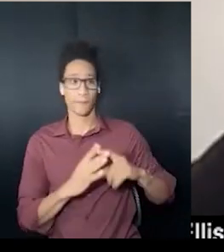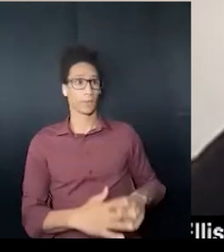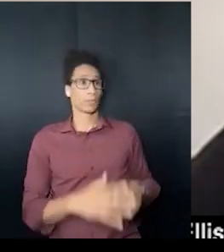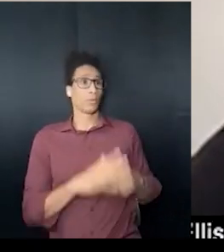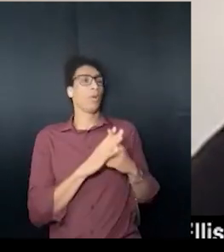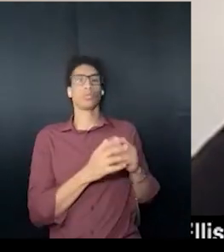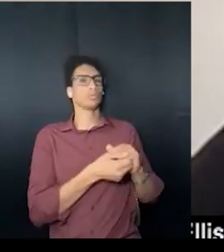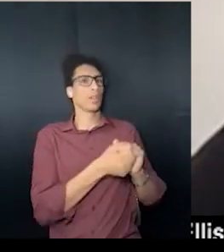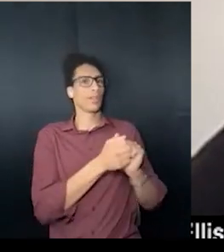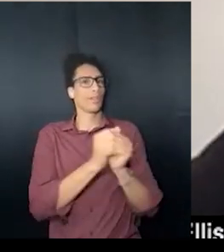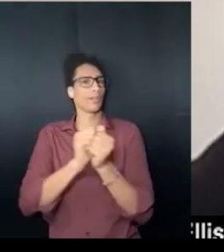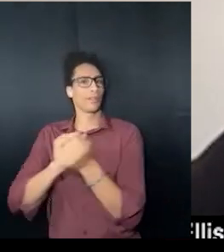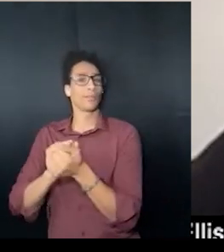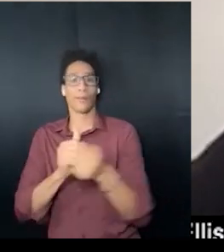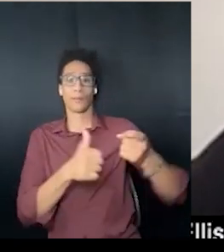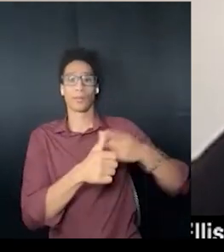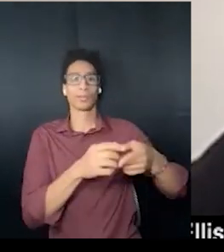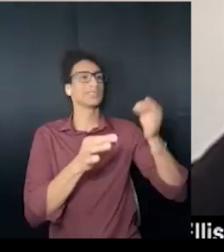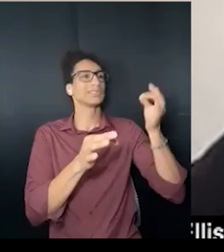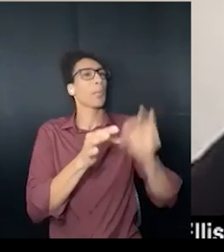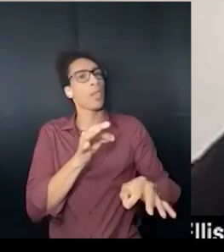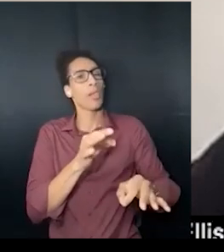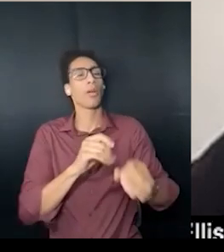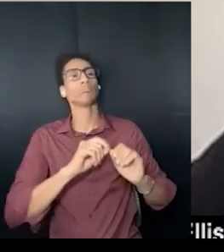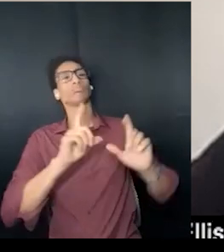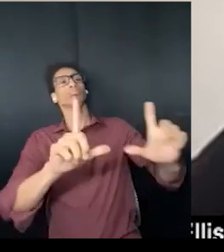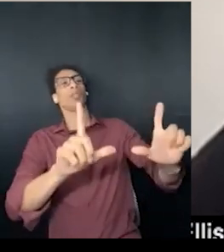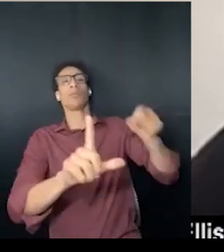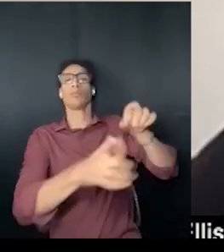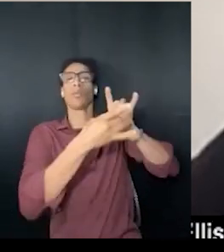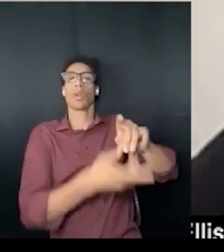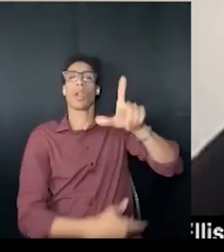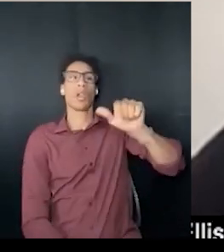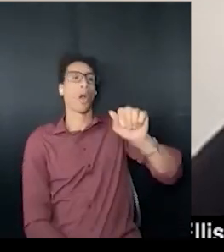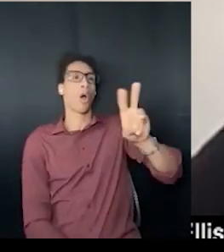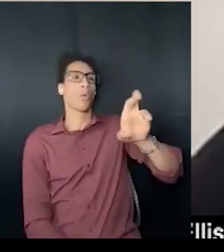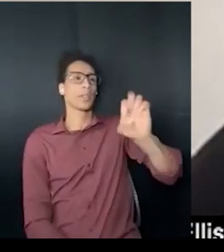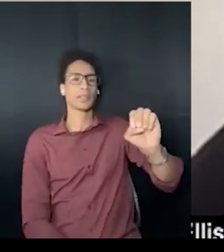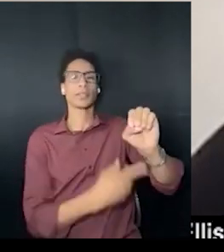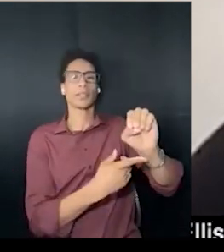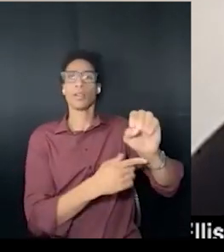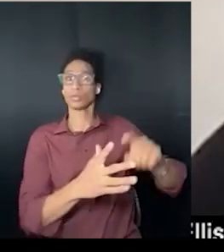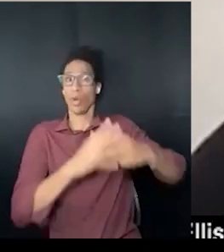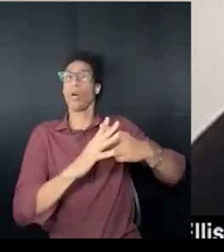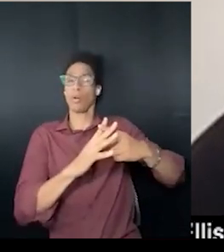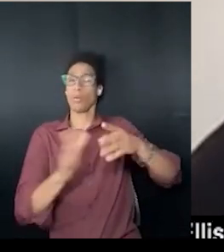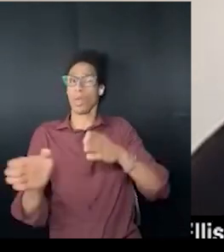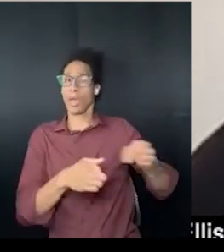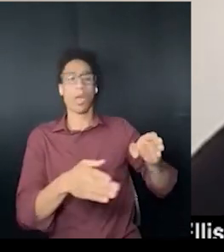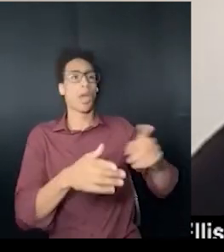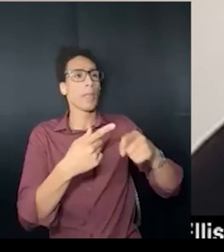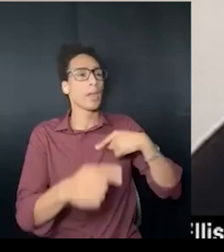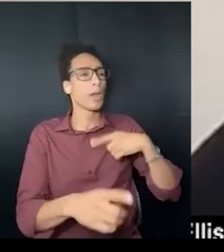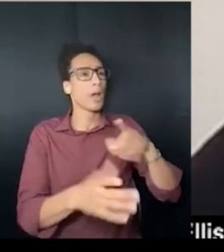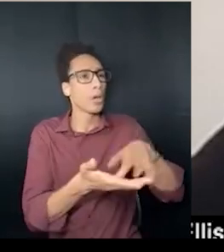simple profile piece on Lawrence to then like really an examination of the moral